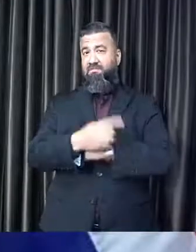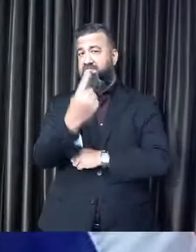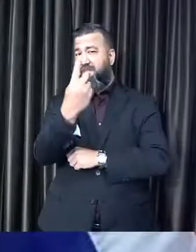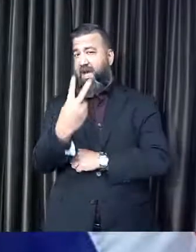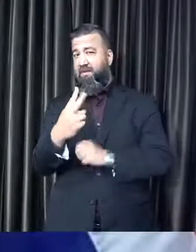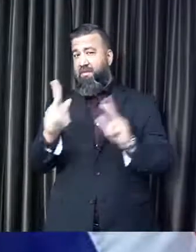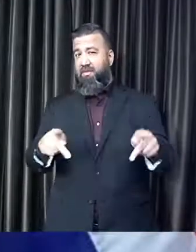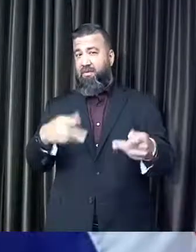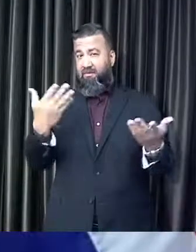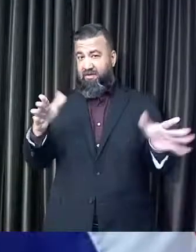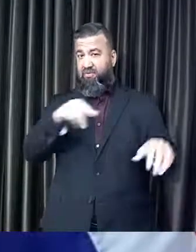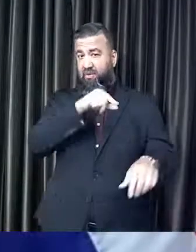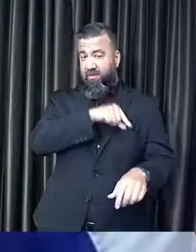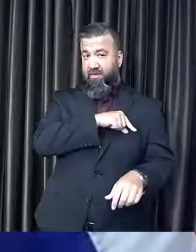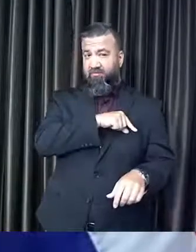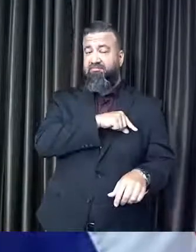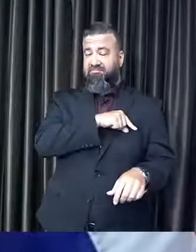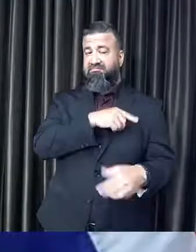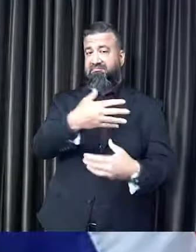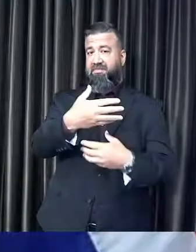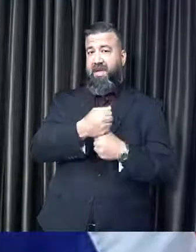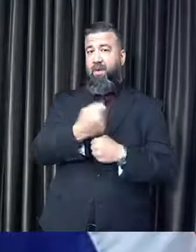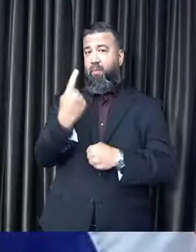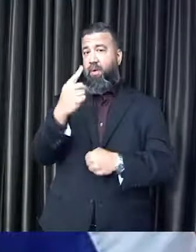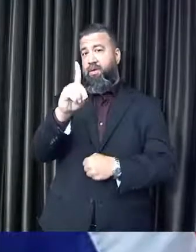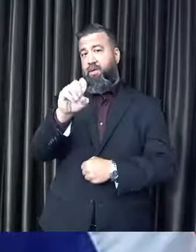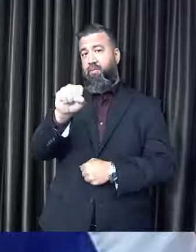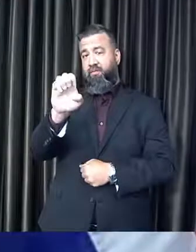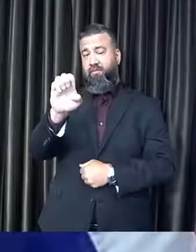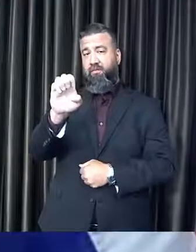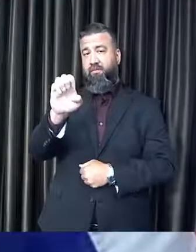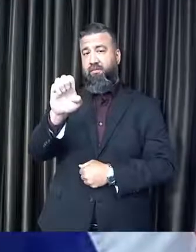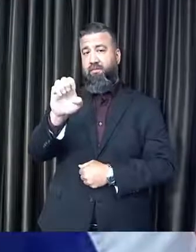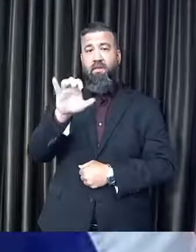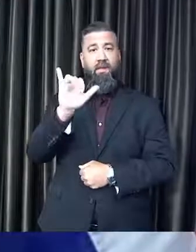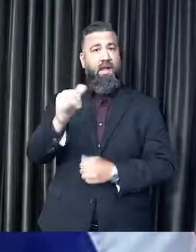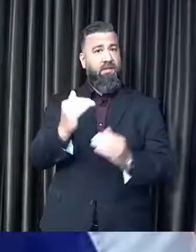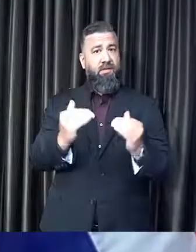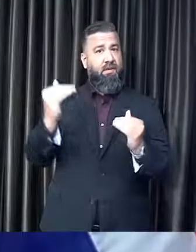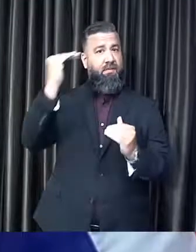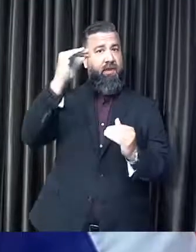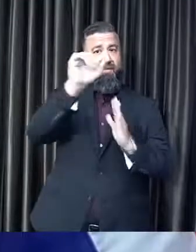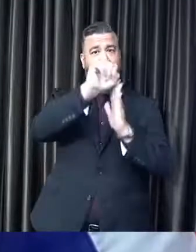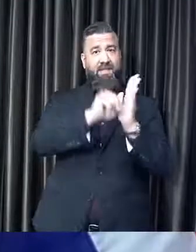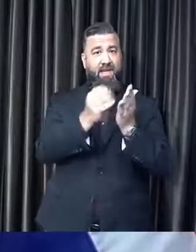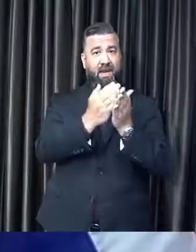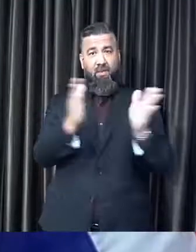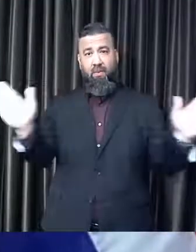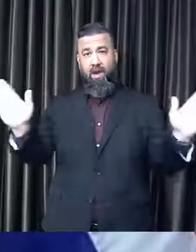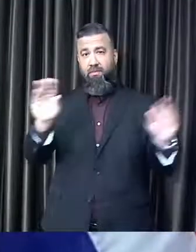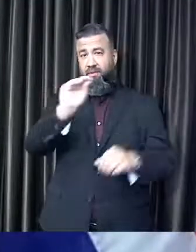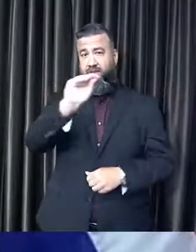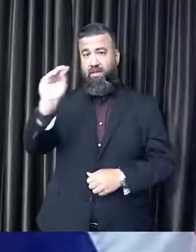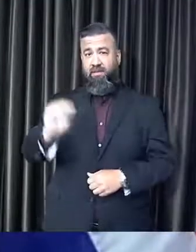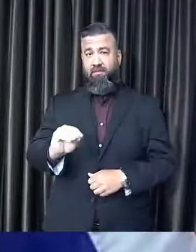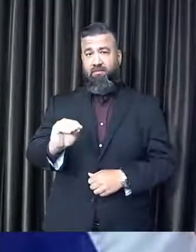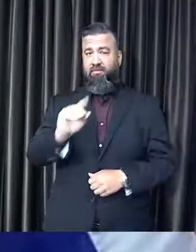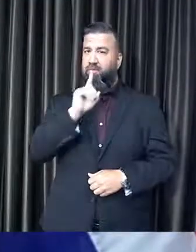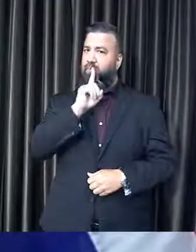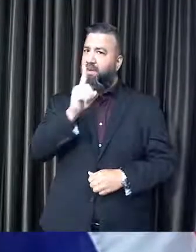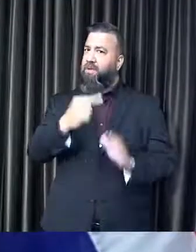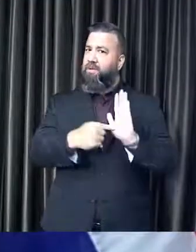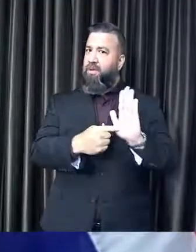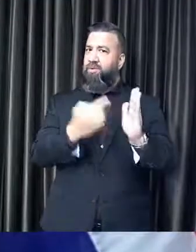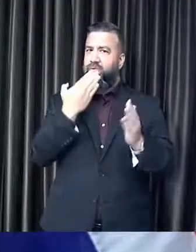of those eligible for the vaccine have received at least one dose. And that's well above the statewide percentage and shows great progress